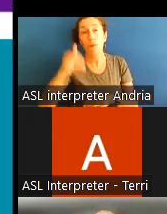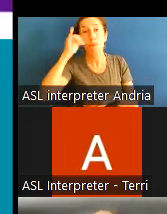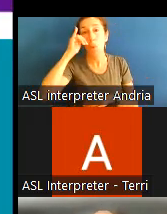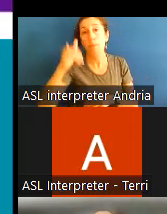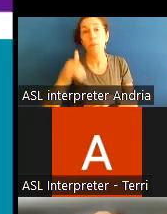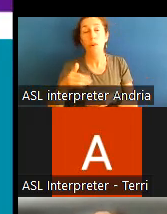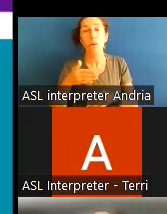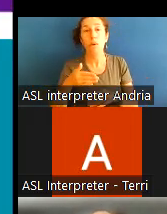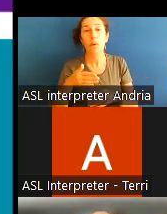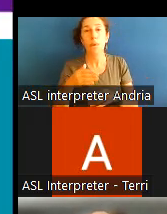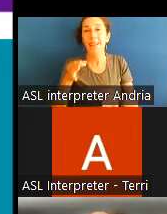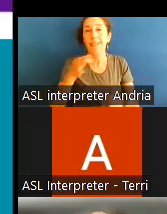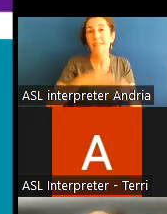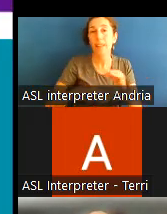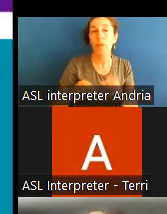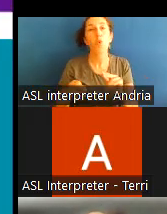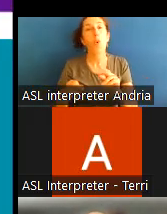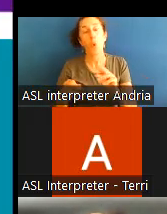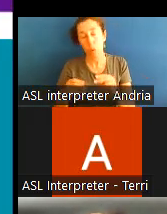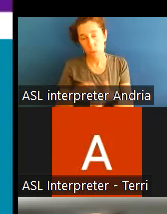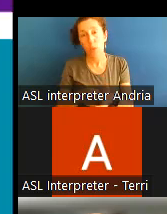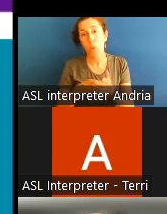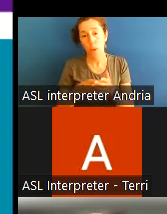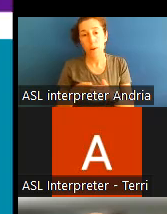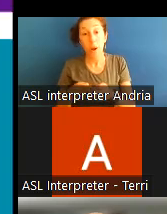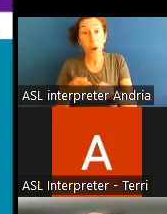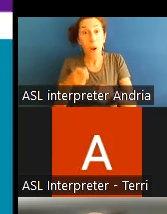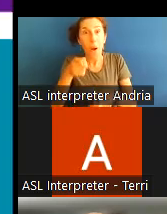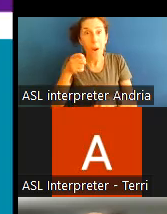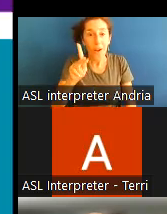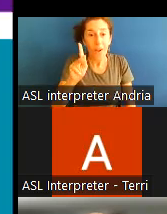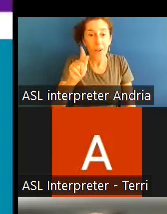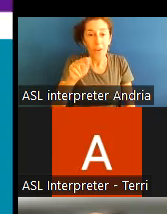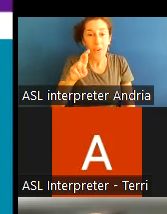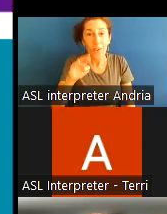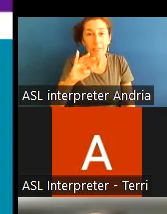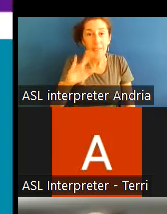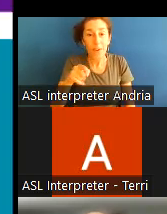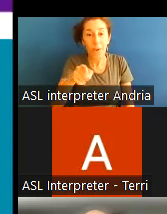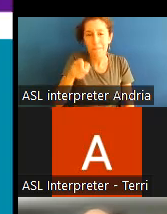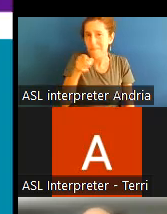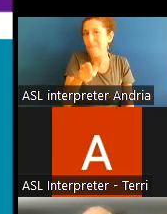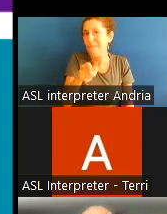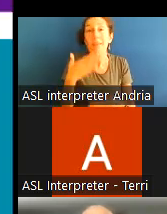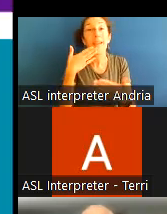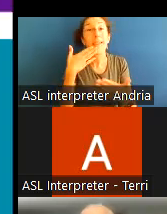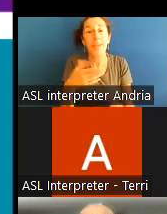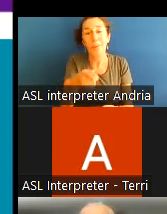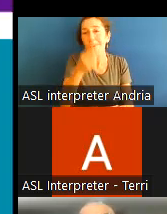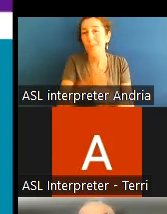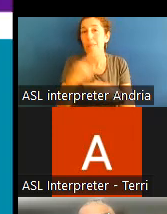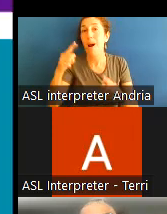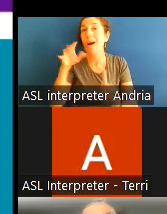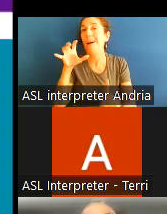cultural stereotypes have to be minimized. Ah, Crystal. Yes. TVs, movies, and such make a joke of women